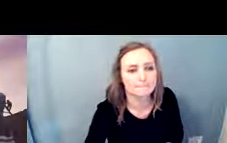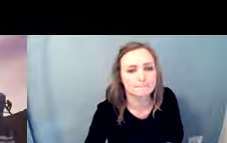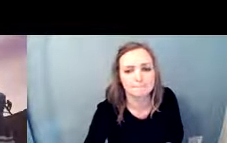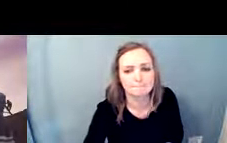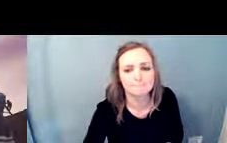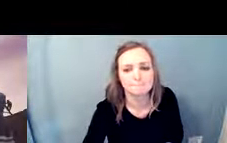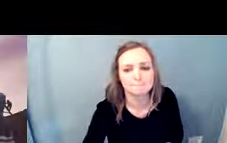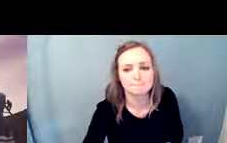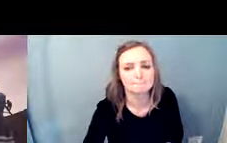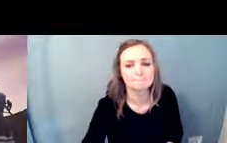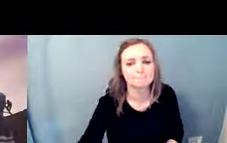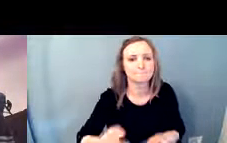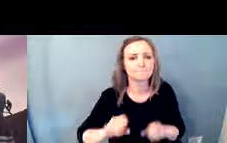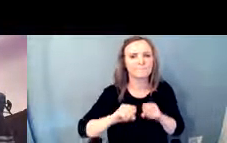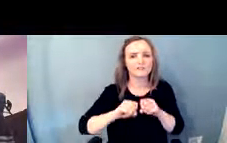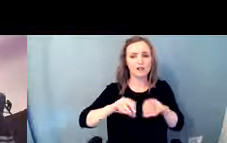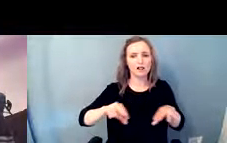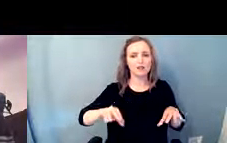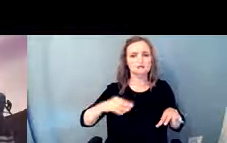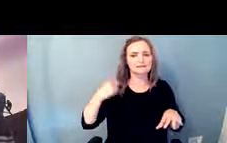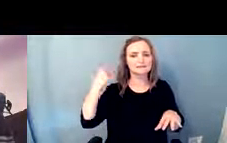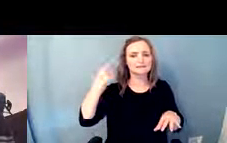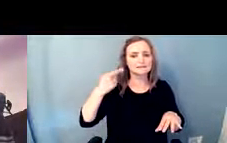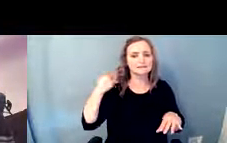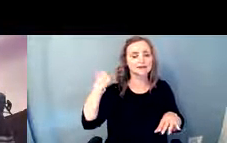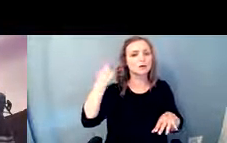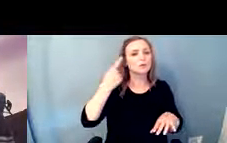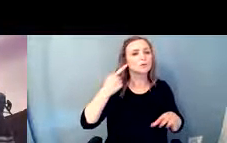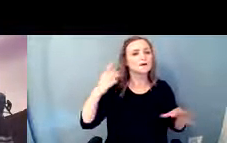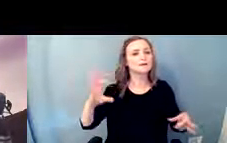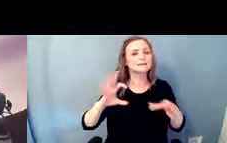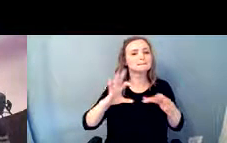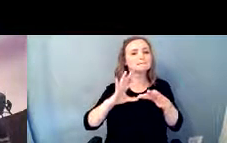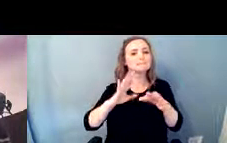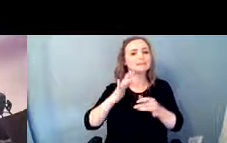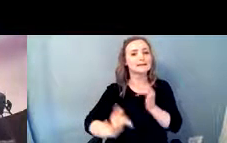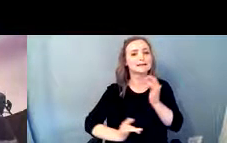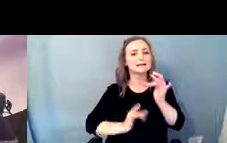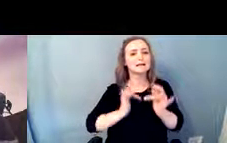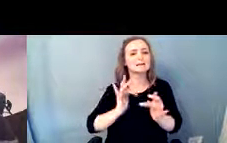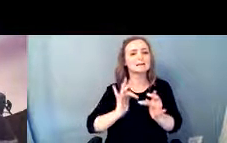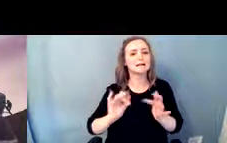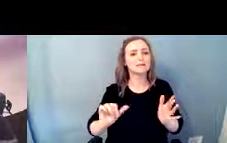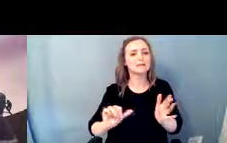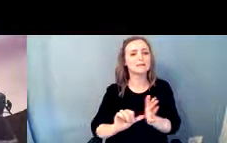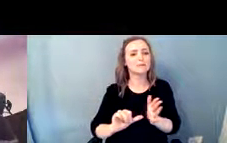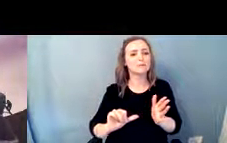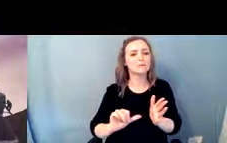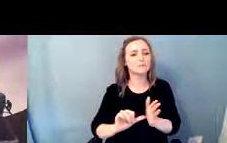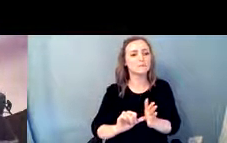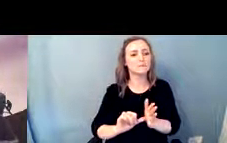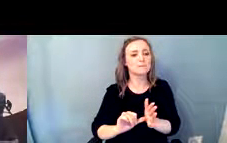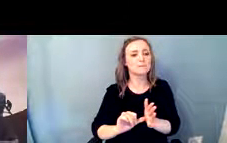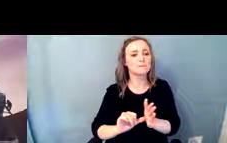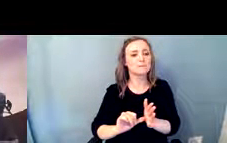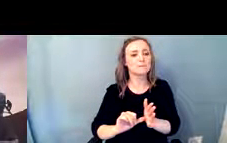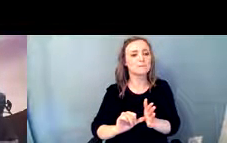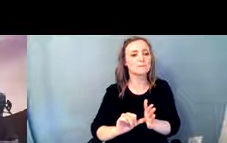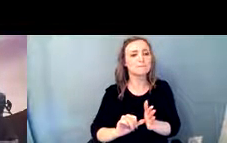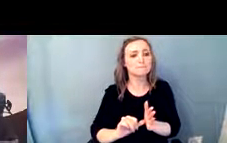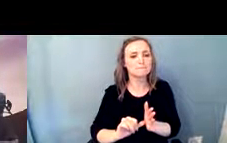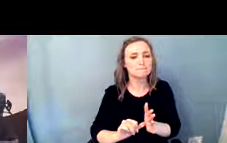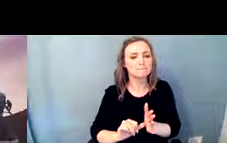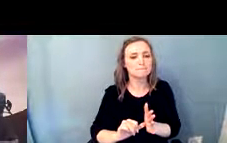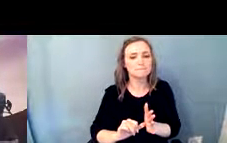I think we may be having some connection problems now. I'm not sure if that's just me, if Louise